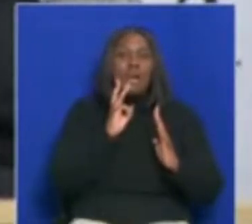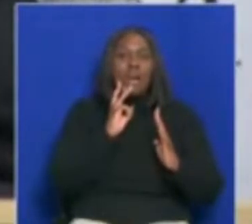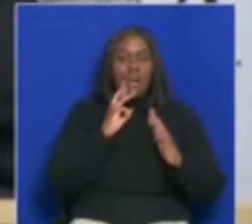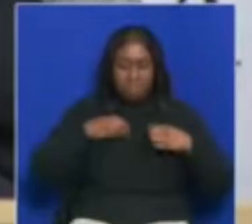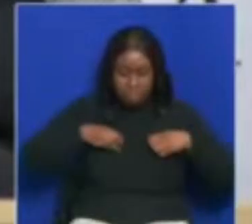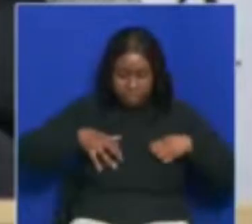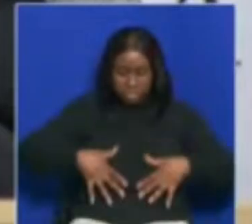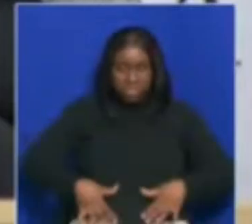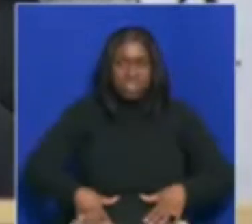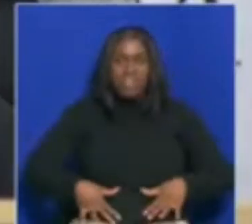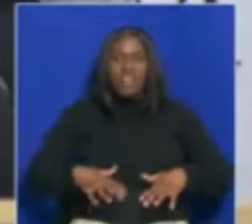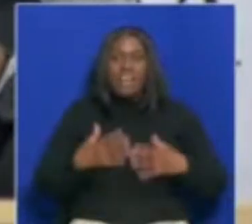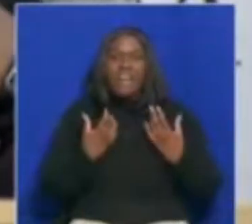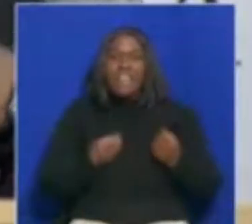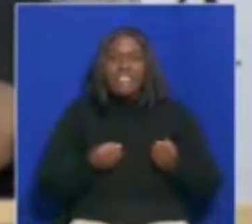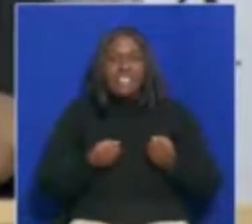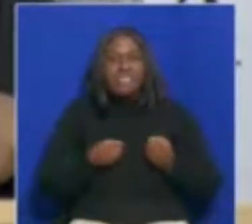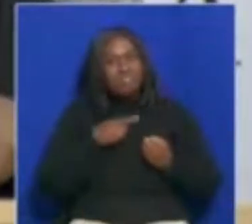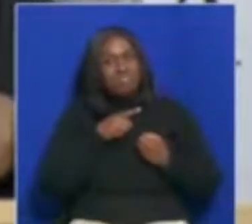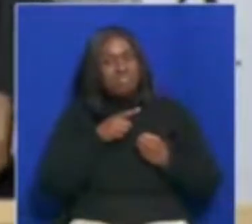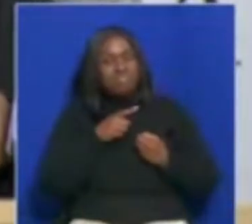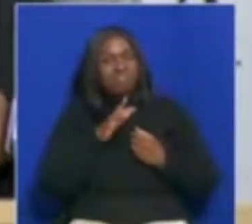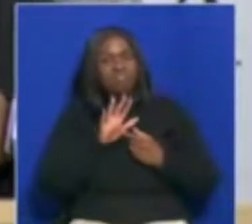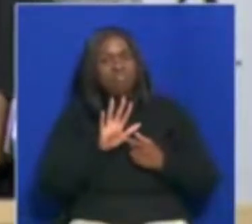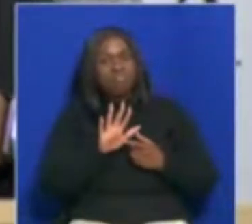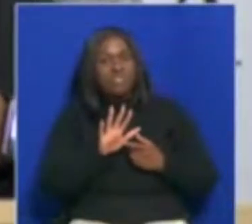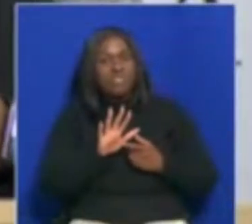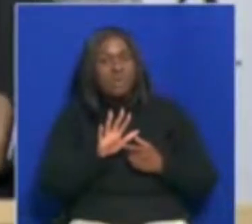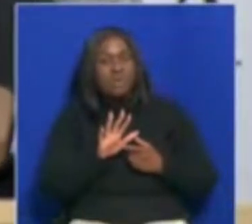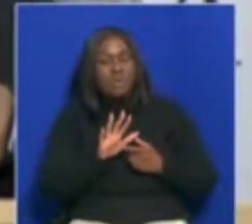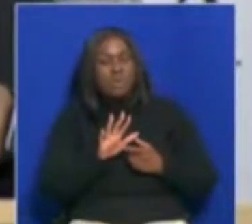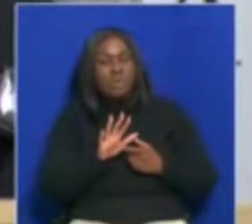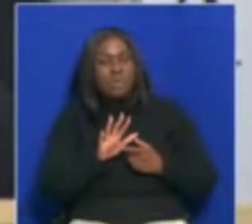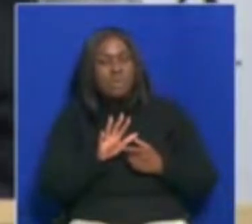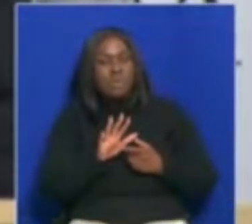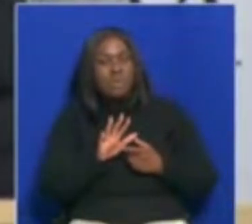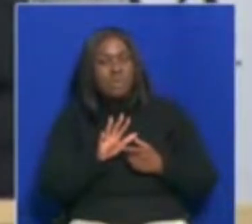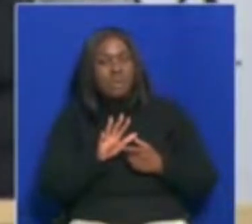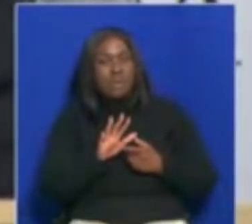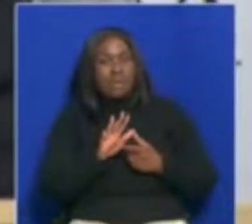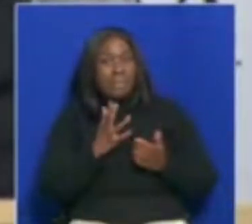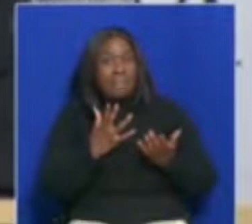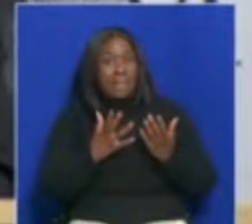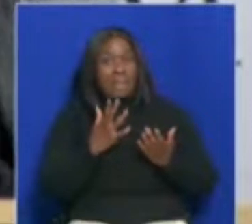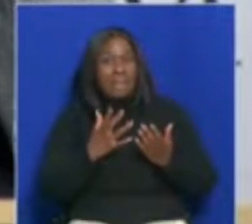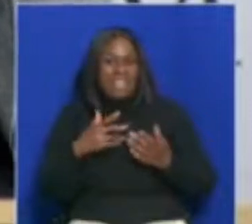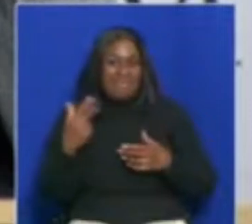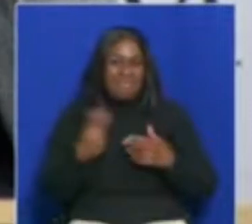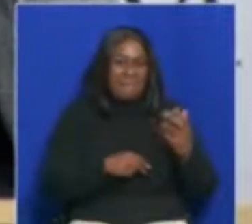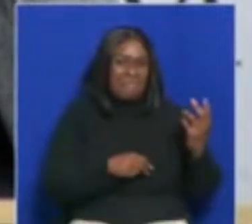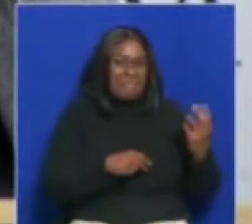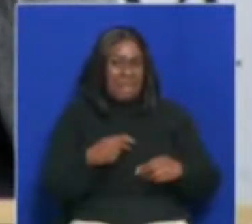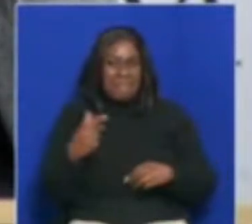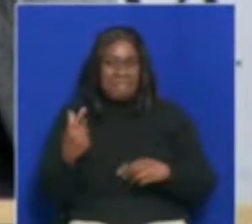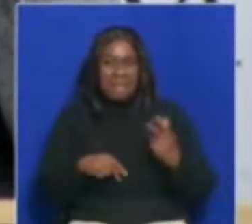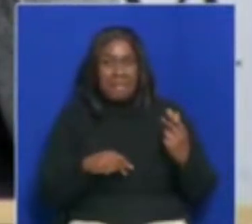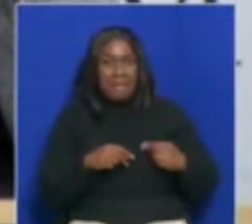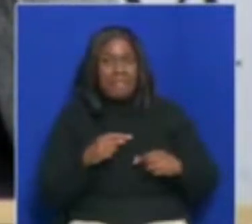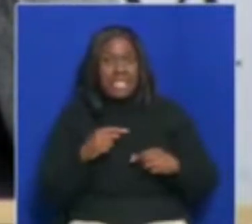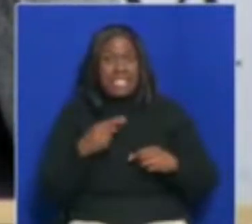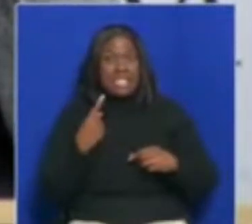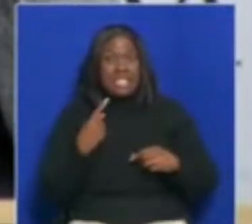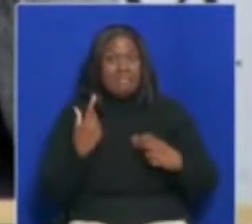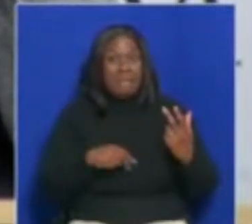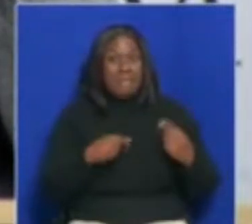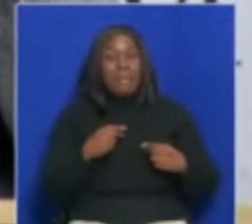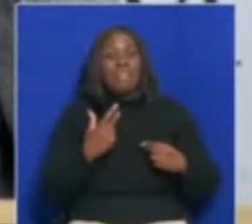It points out that they may have been tortured first and then killed from the photos that we